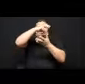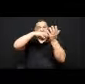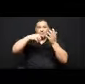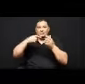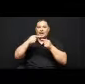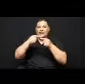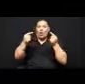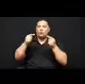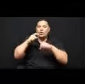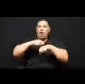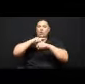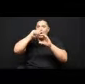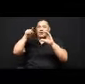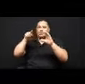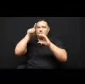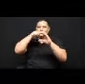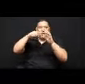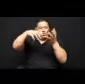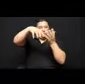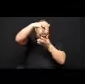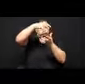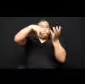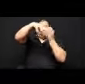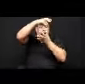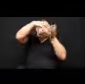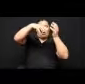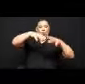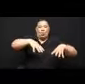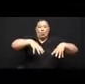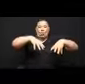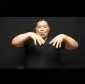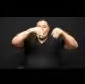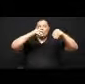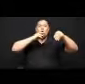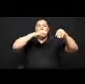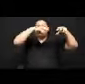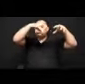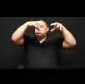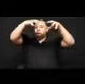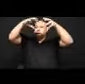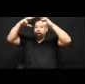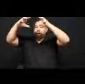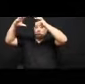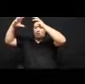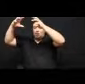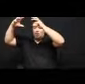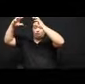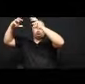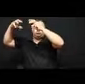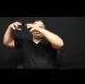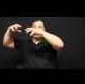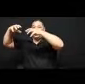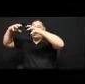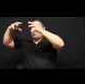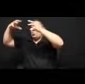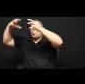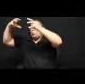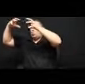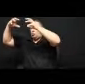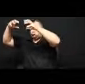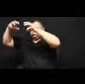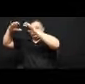goes, up and over, dropping moisture as it climbs, piling snow to form natural